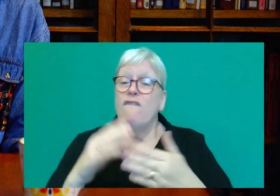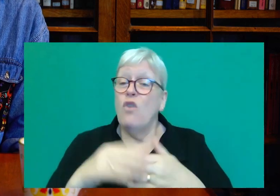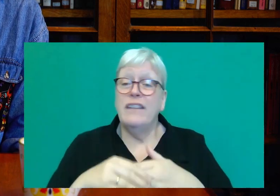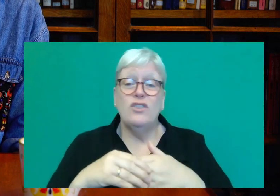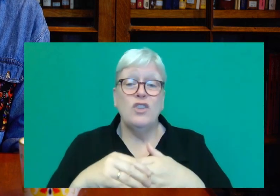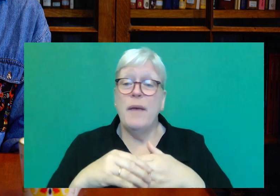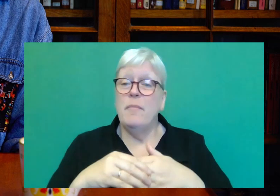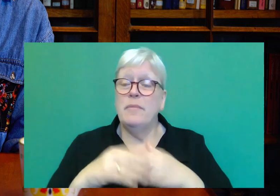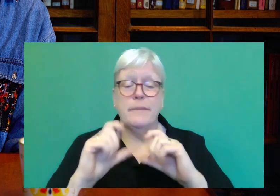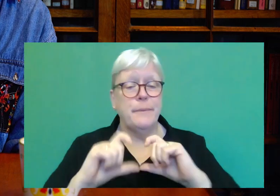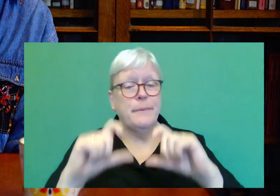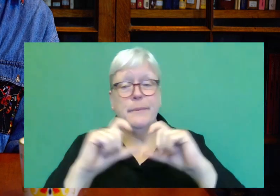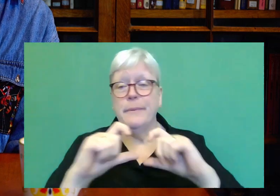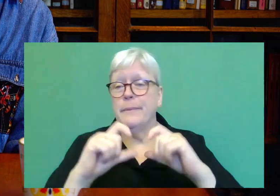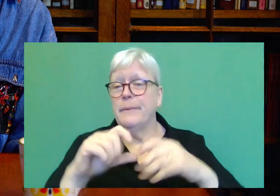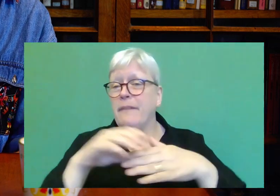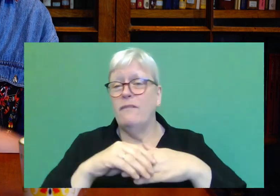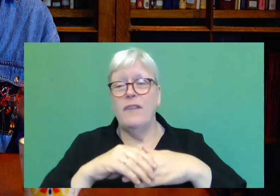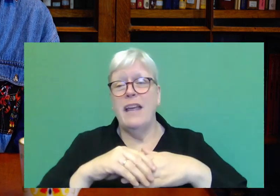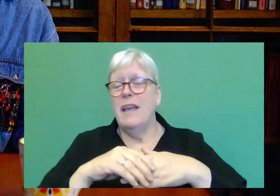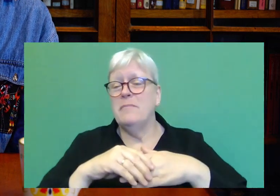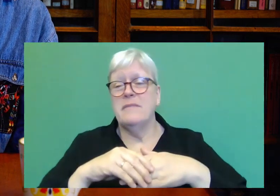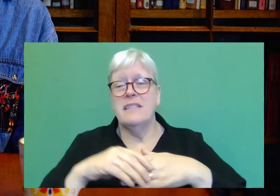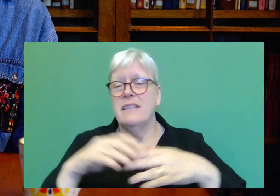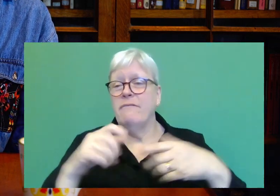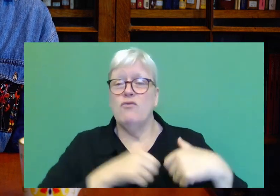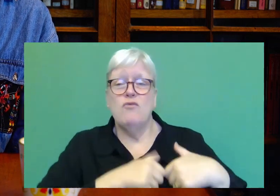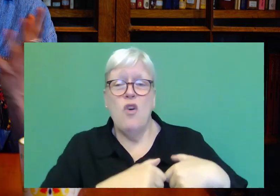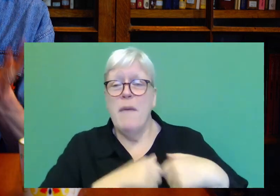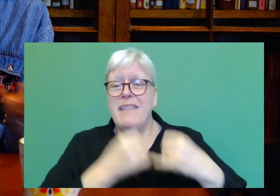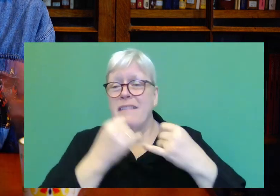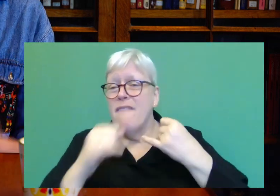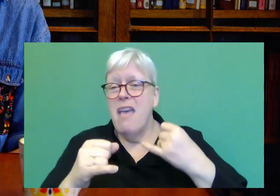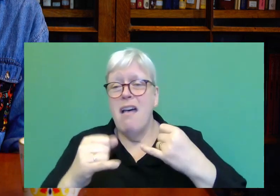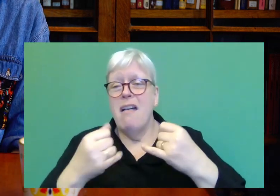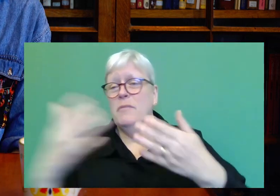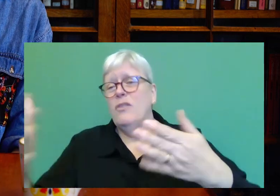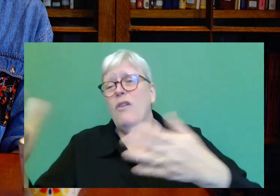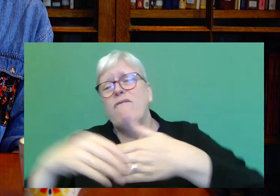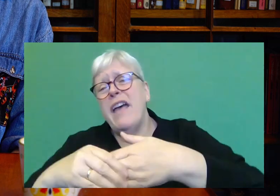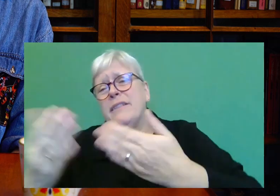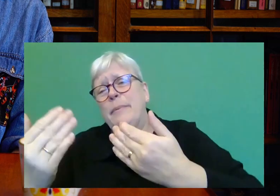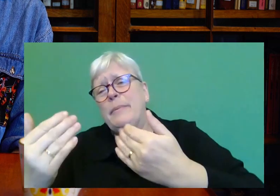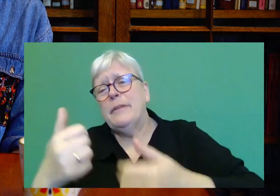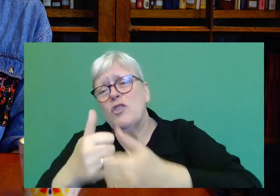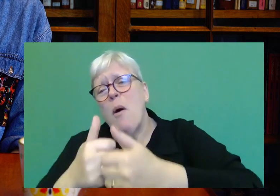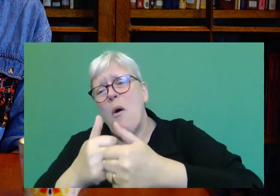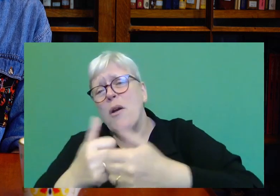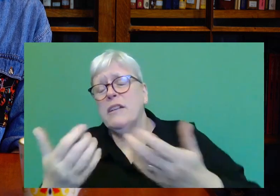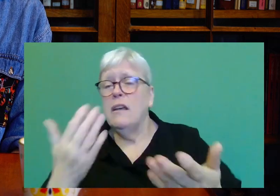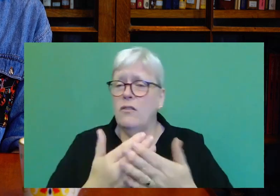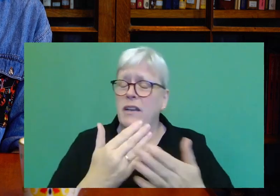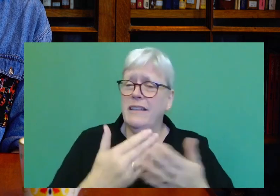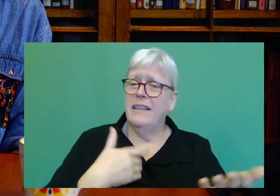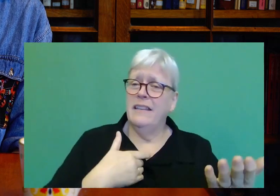whose arms will fall into when romantic relationships in the more typical sense break down. It's friends